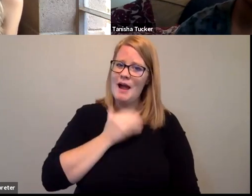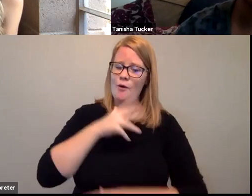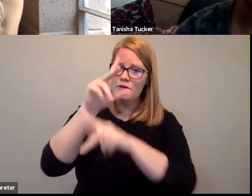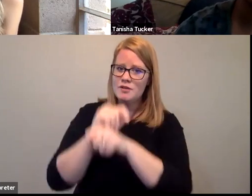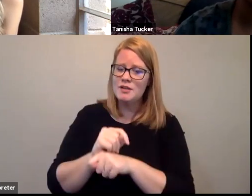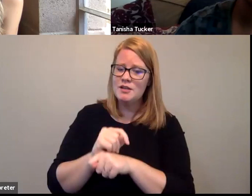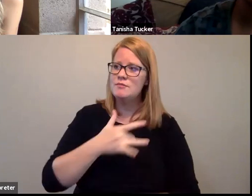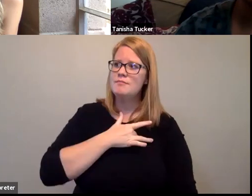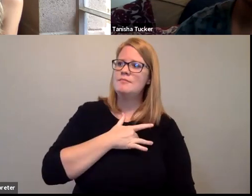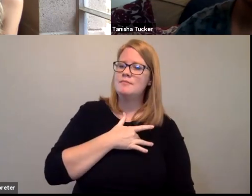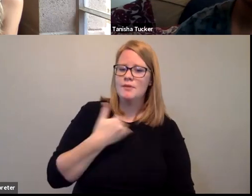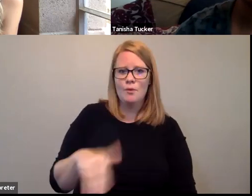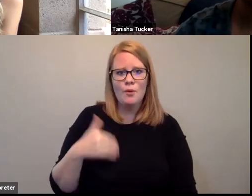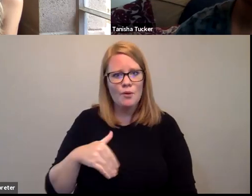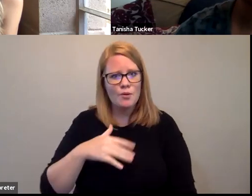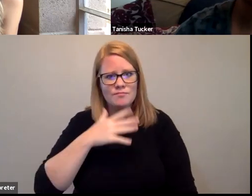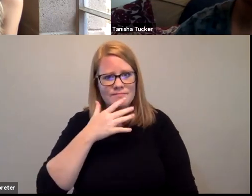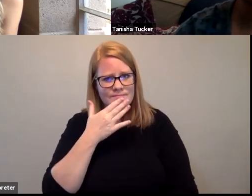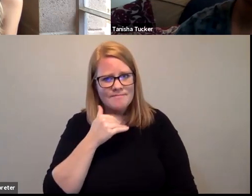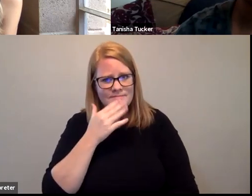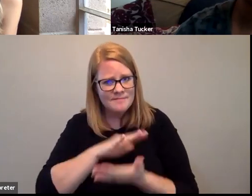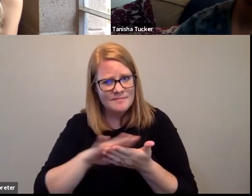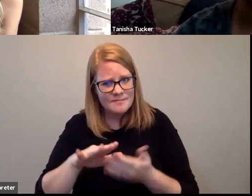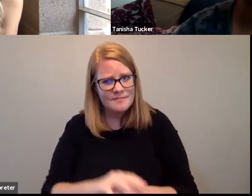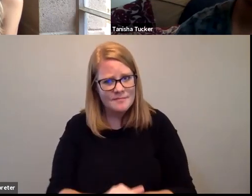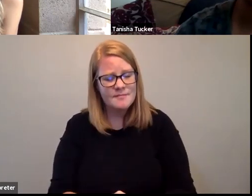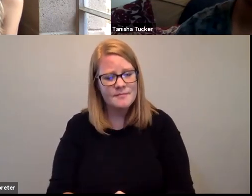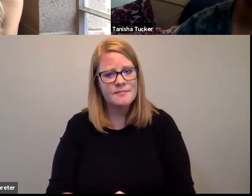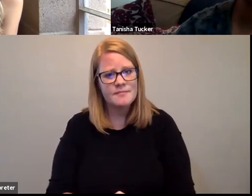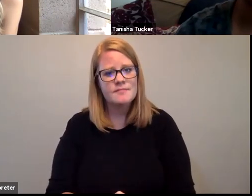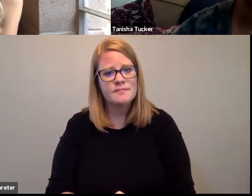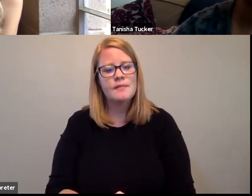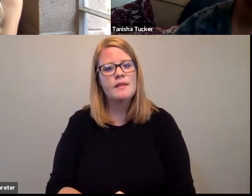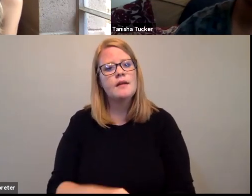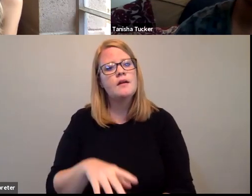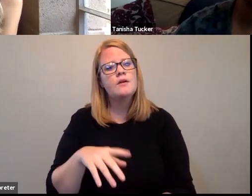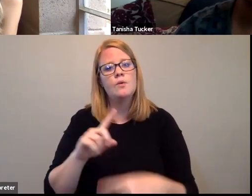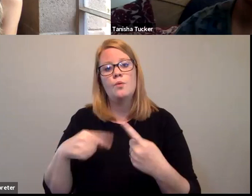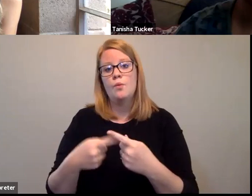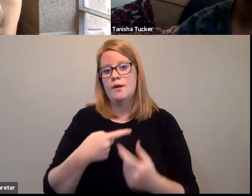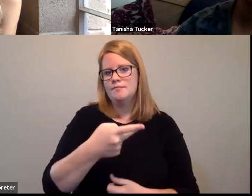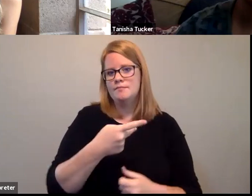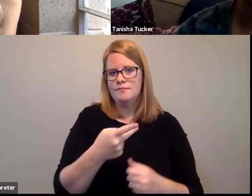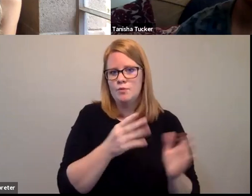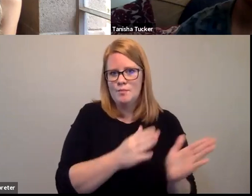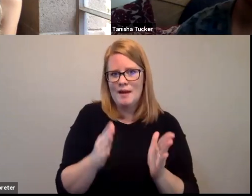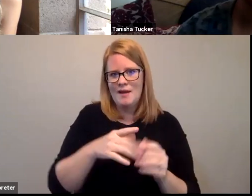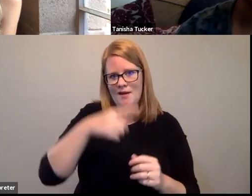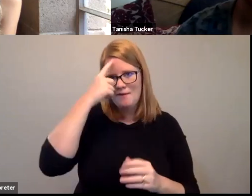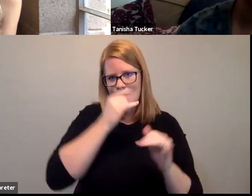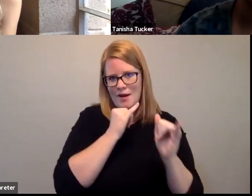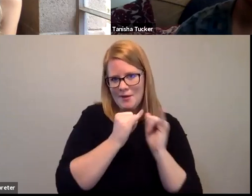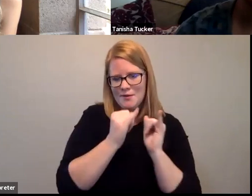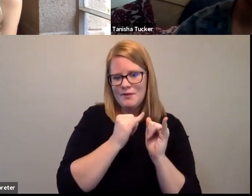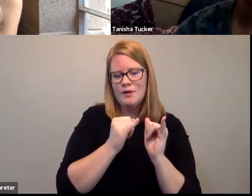we were preparing for this interview, that someone who had been coming to the camp for many years had brought you an